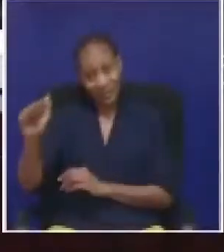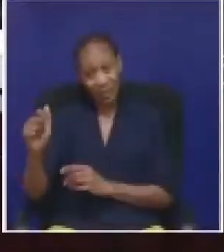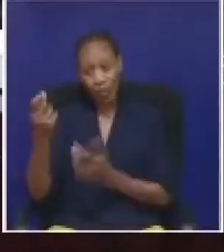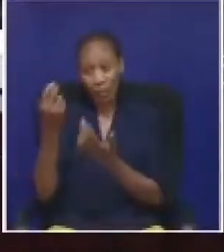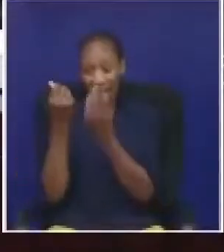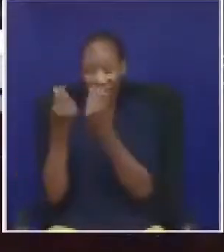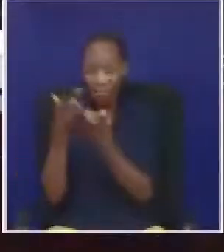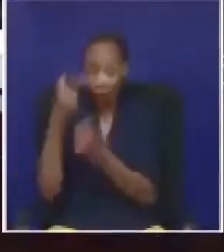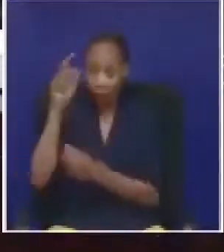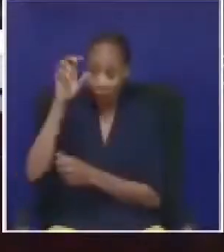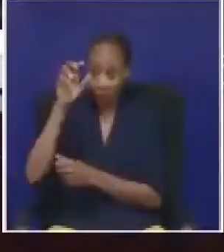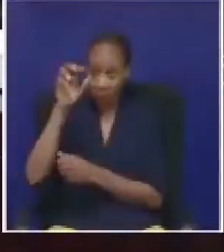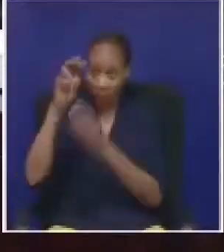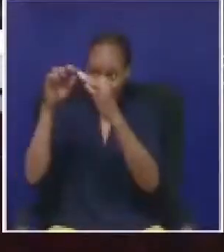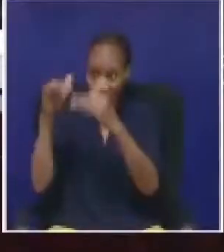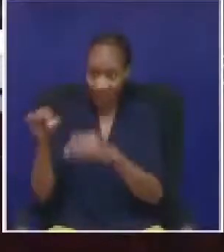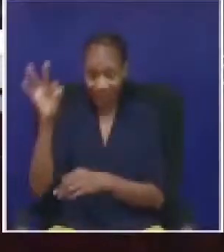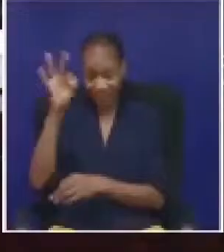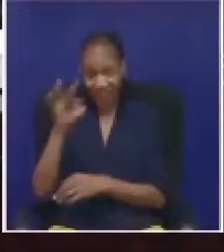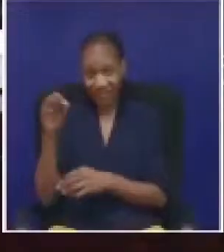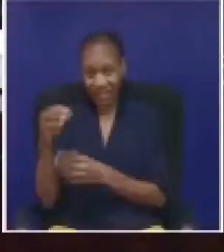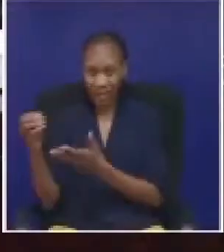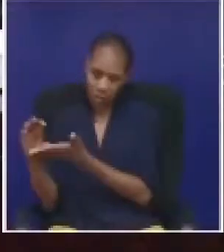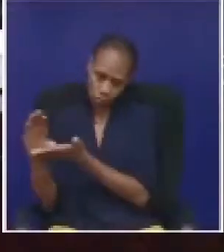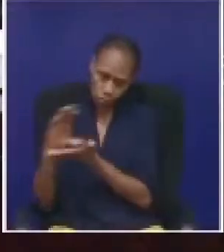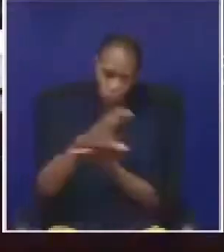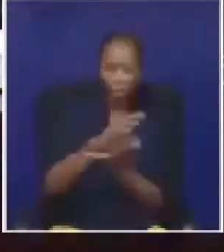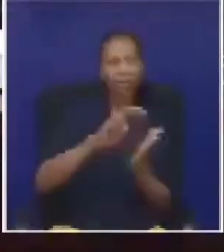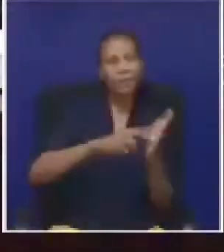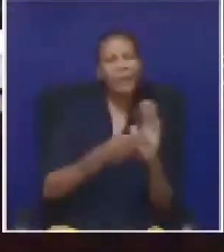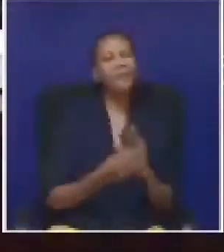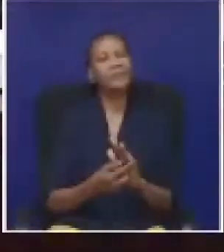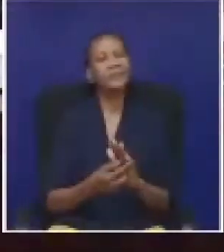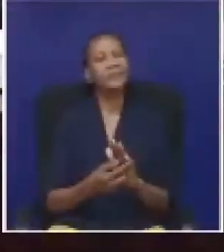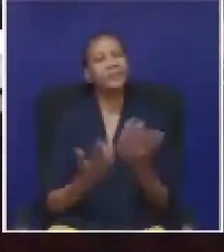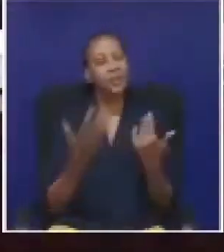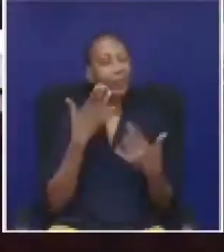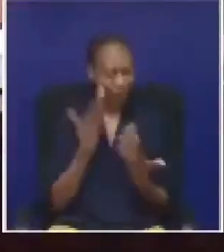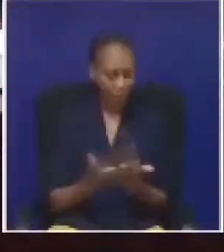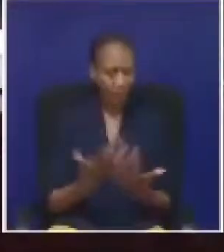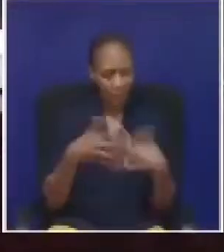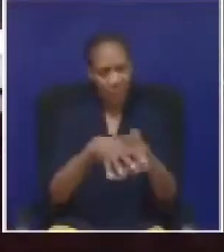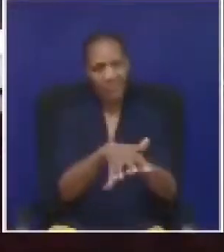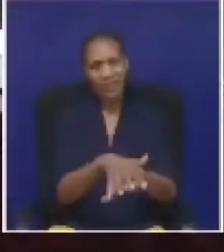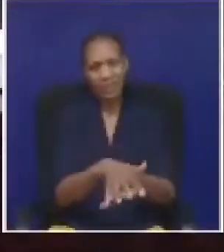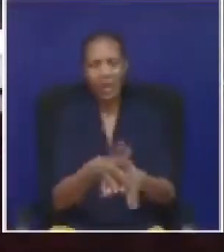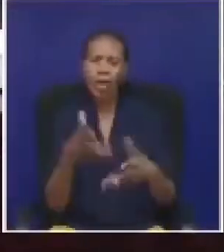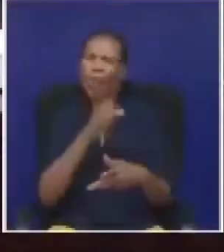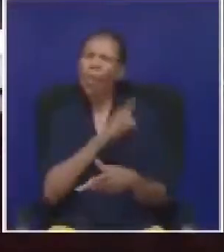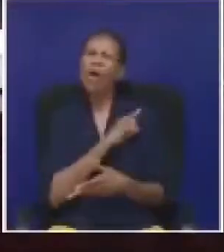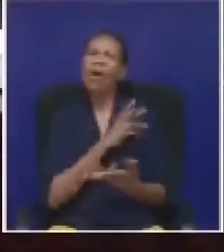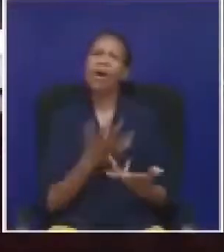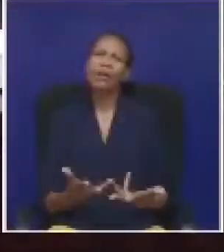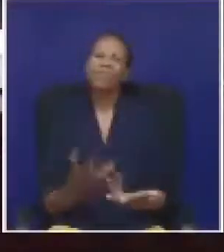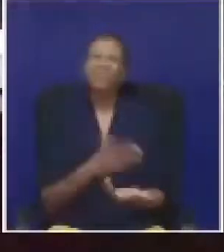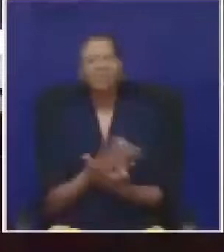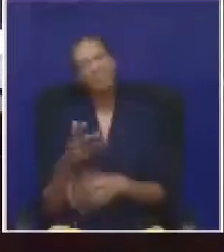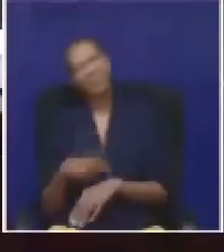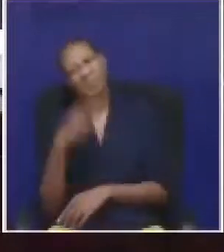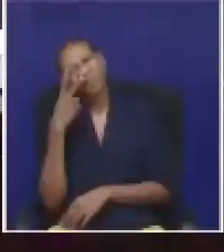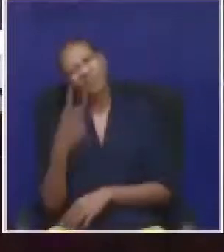funding of these plans. The reason being that you would find